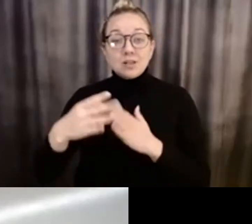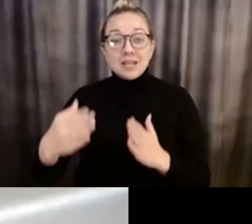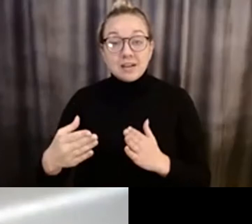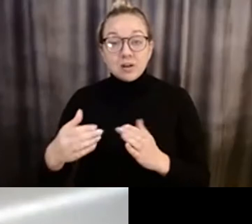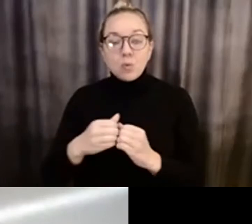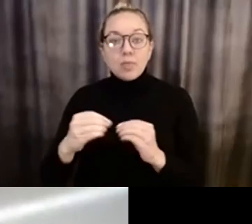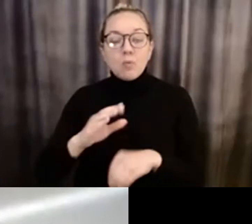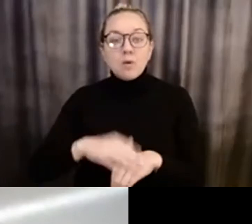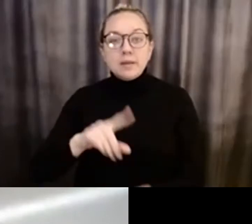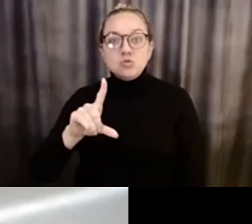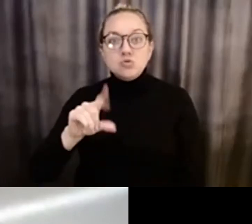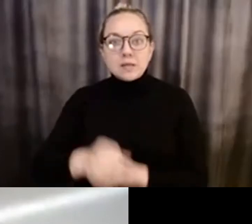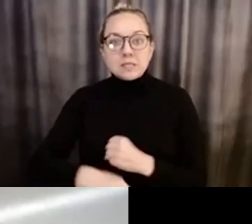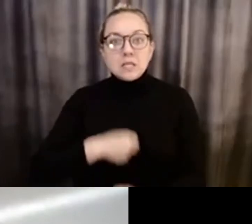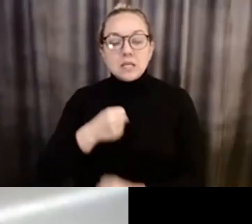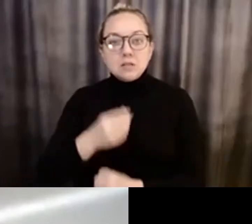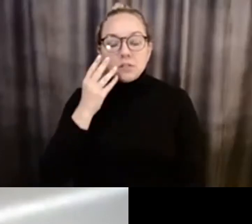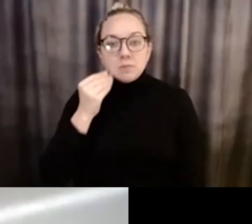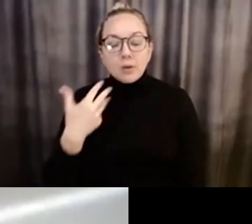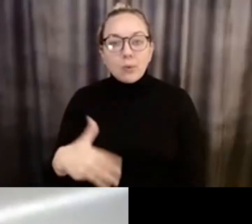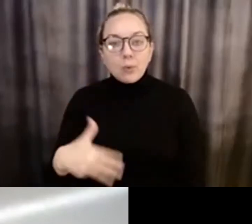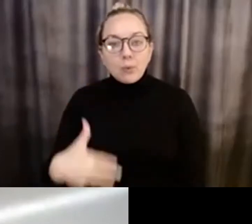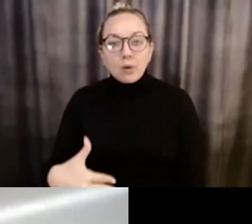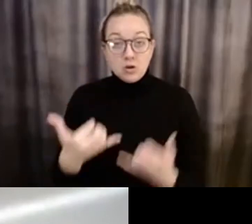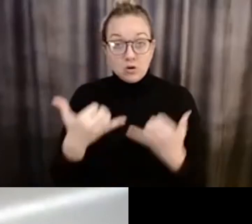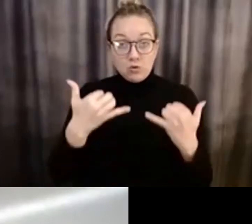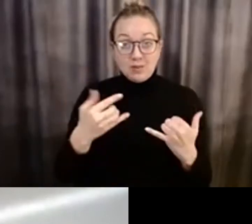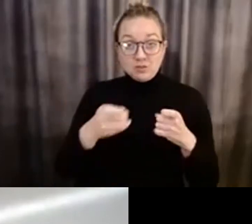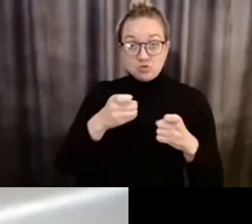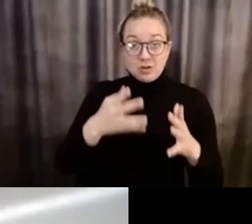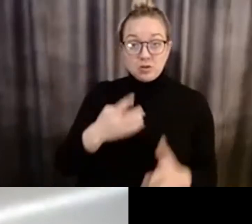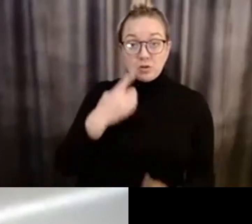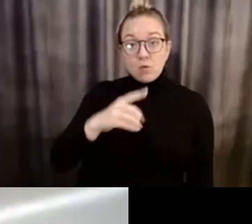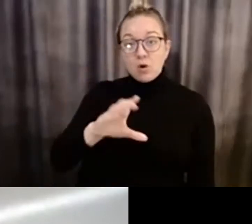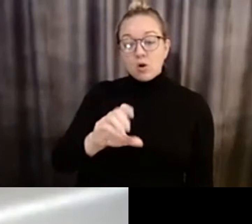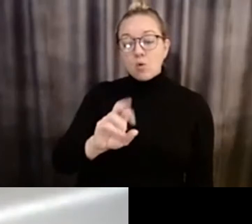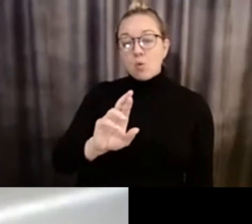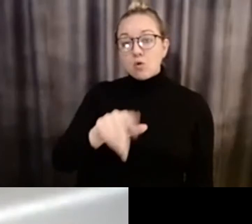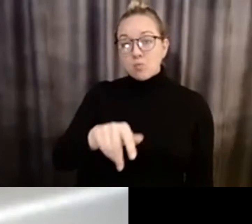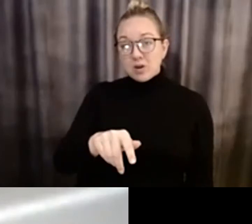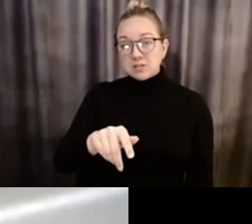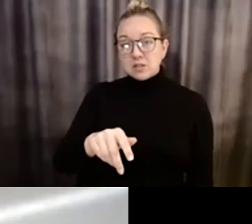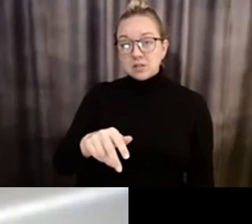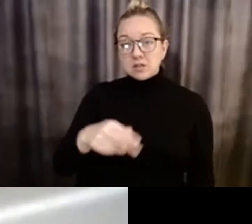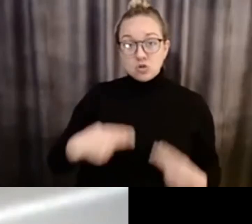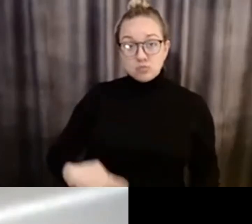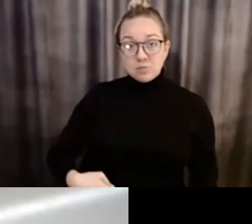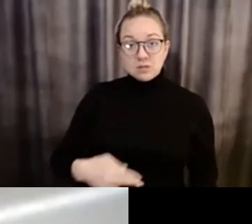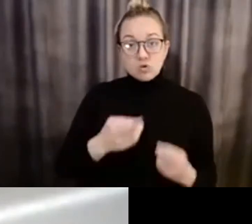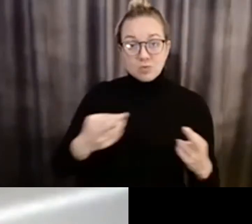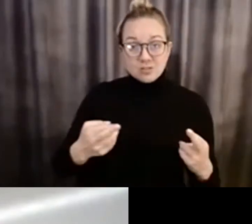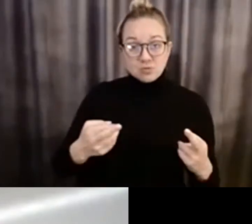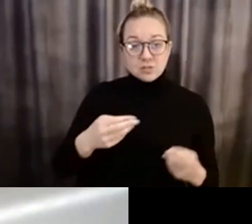experience. She is currently the Director of Corporate Human Resources at Josteens, where she is responsible